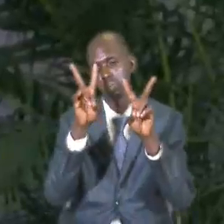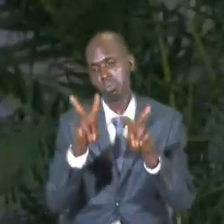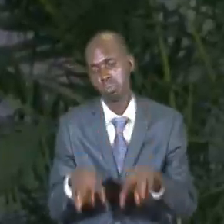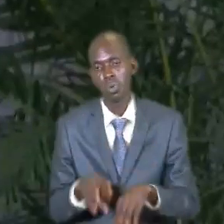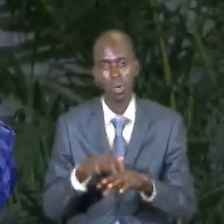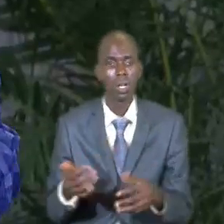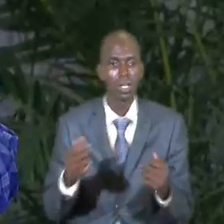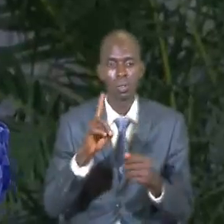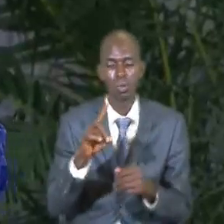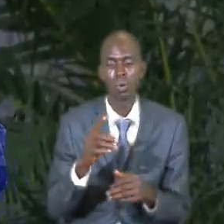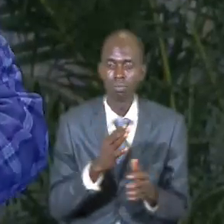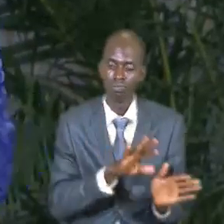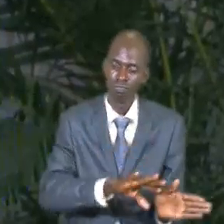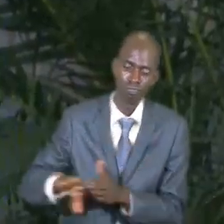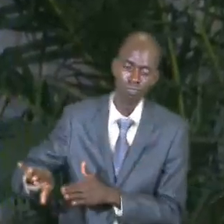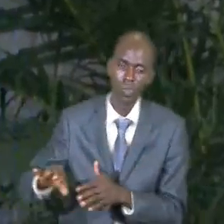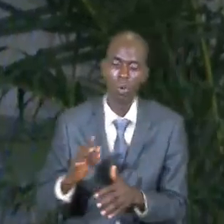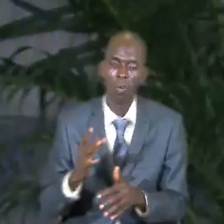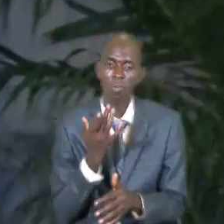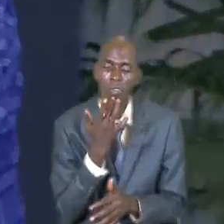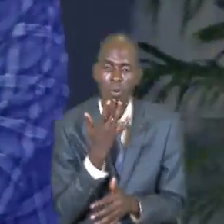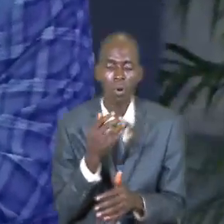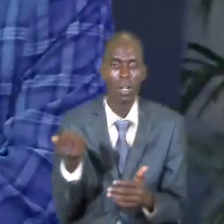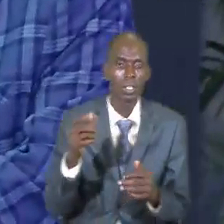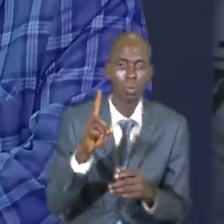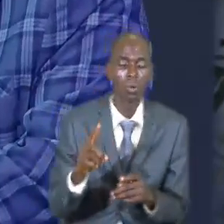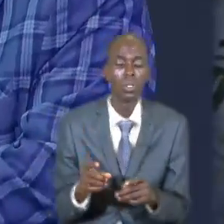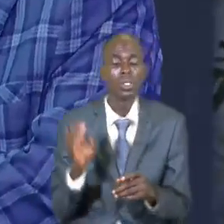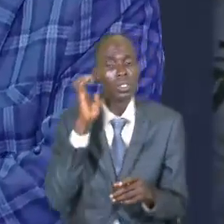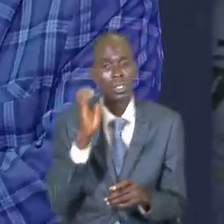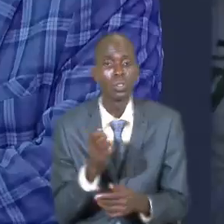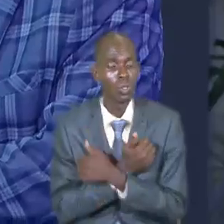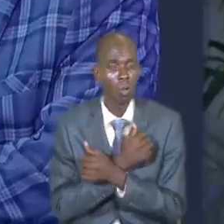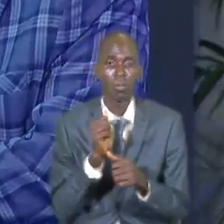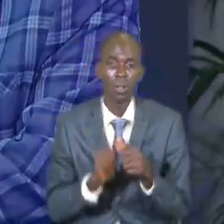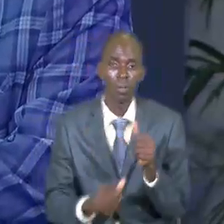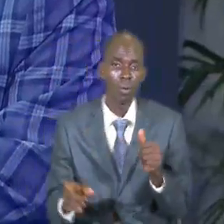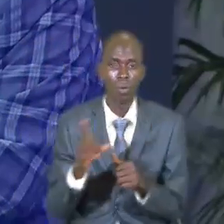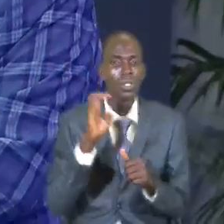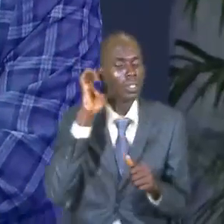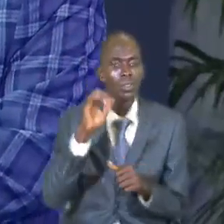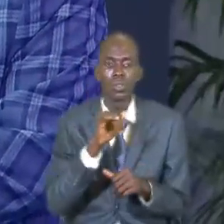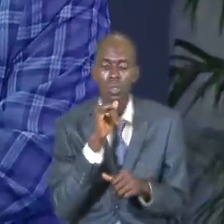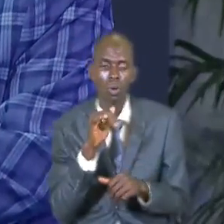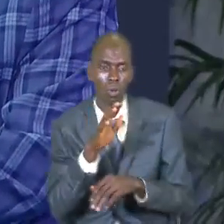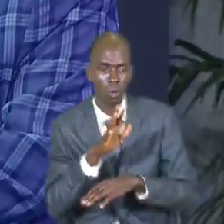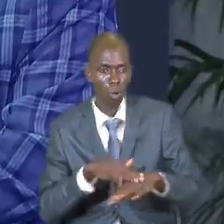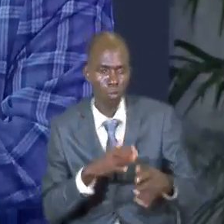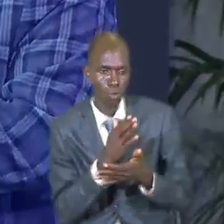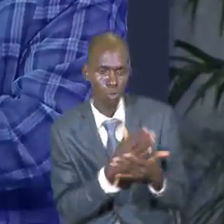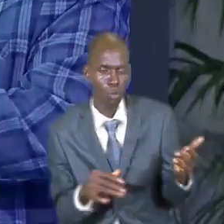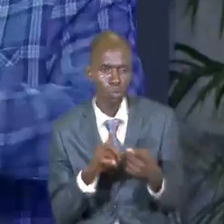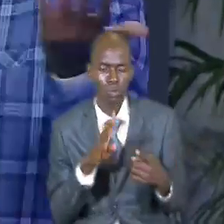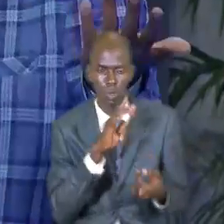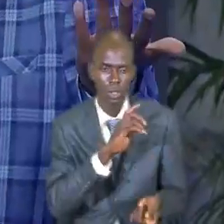He calls everyone to change. He calls everyone to change the direction of your life and change your mind